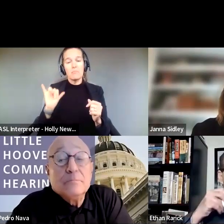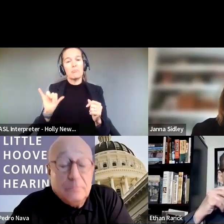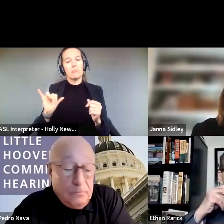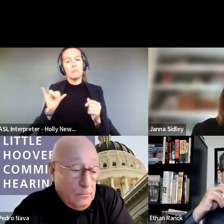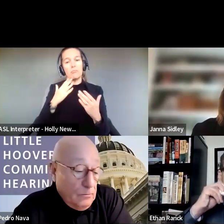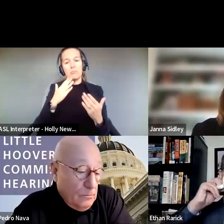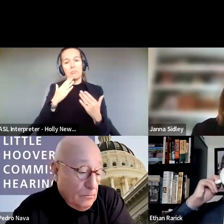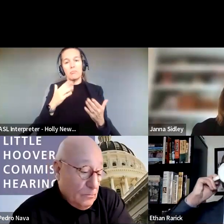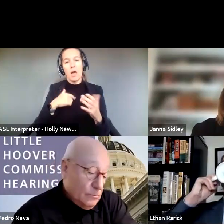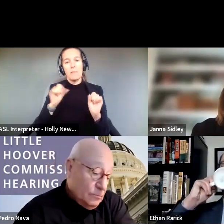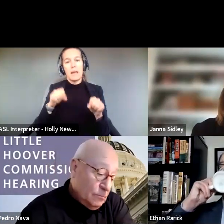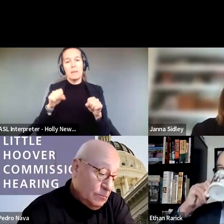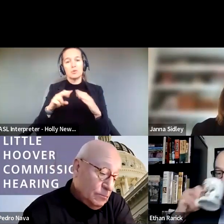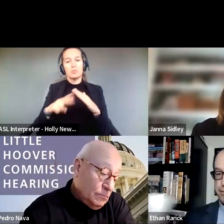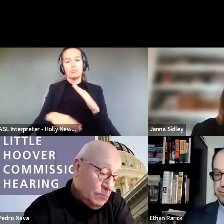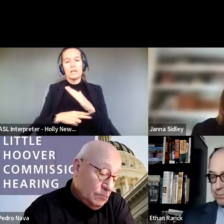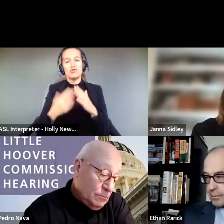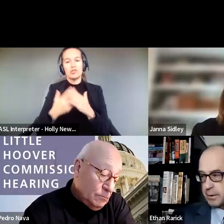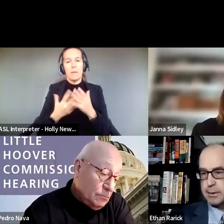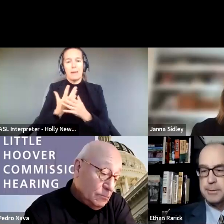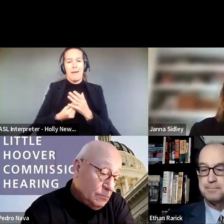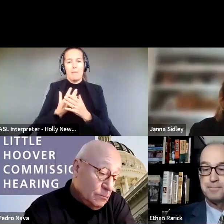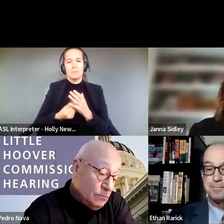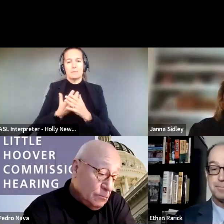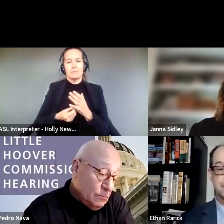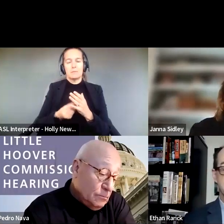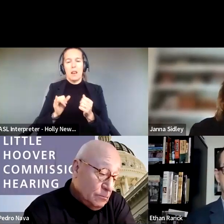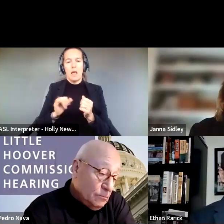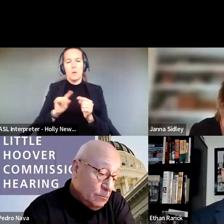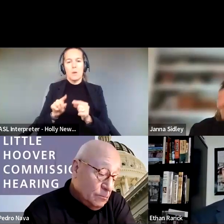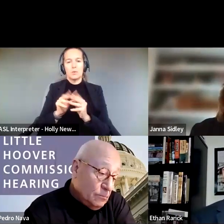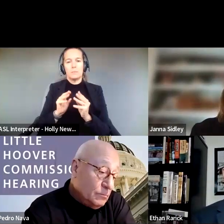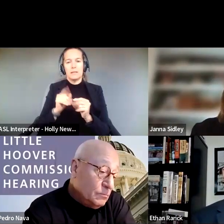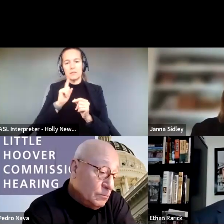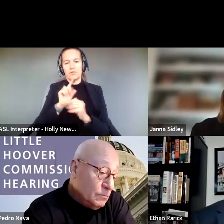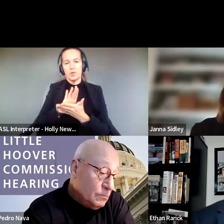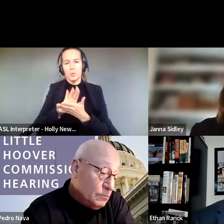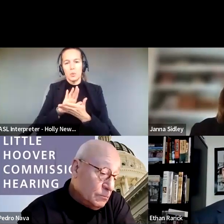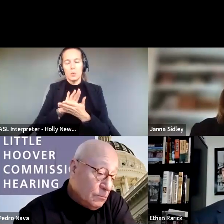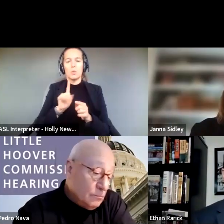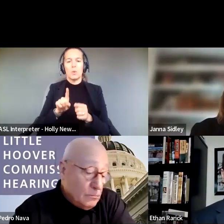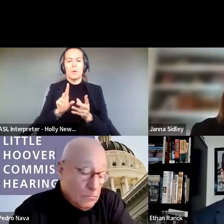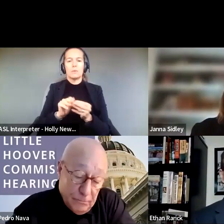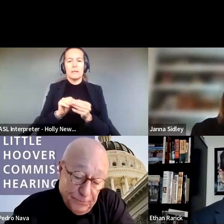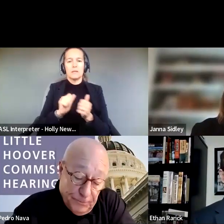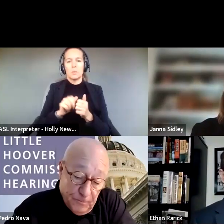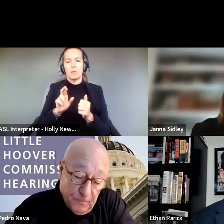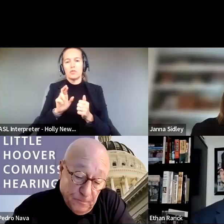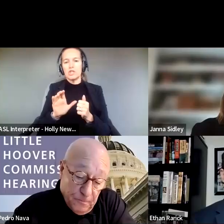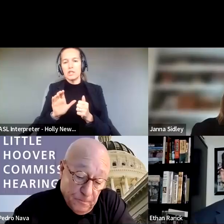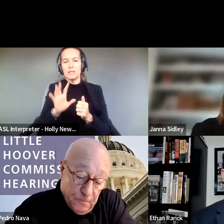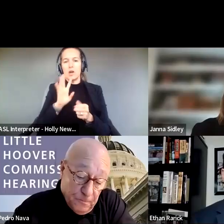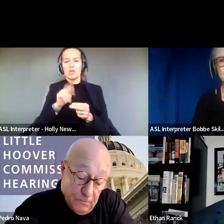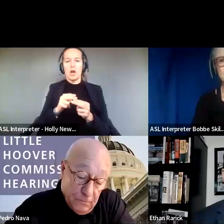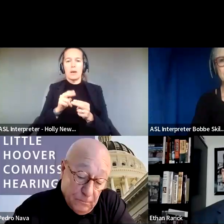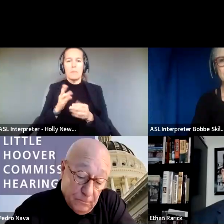thankfully able to bridge a few of those little gaps when it comes to going to meetings for the school, going to meetings with the regional center and talking